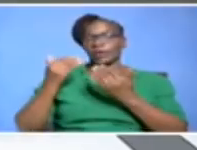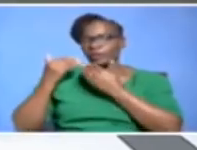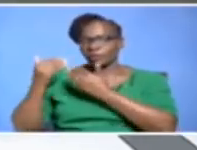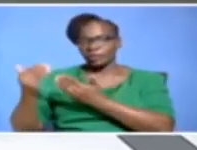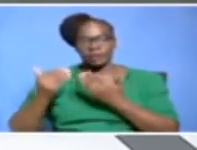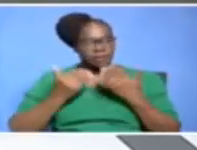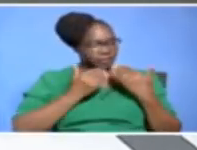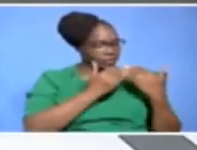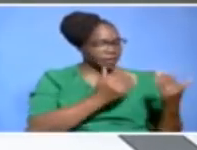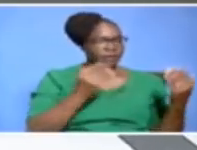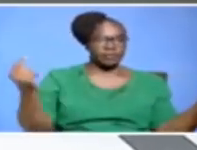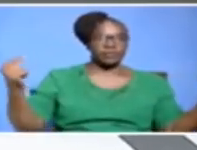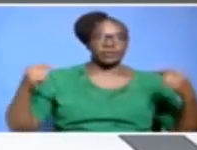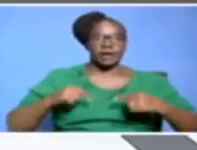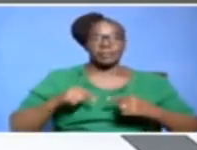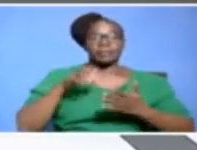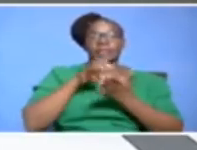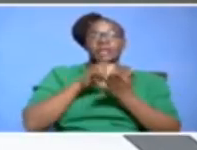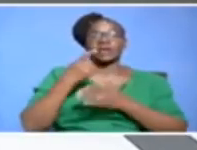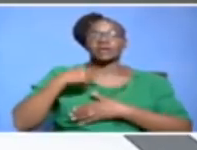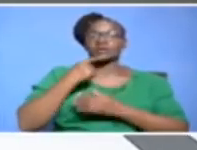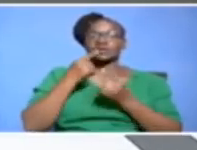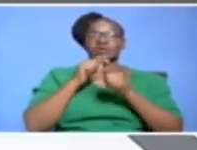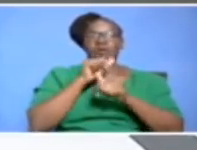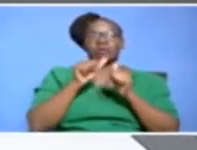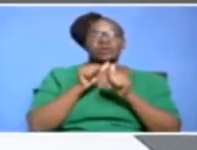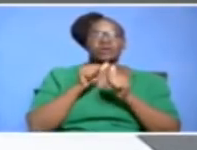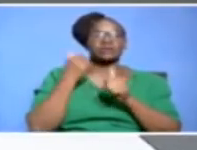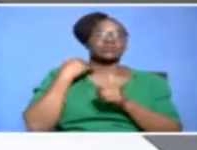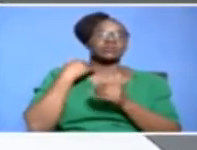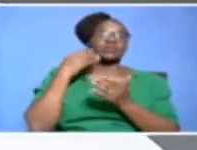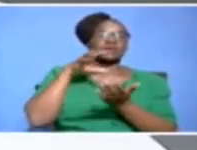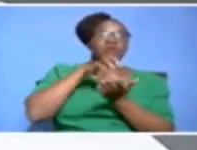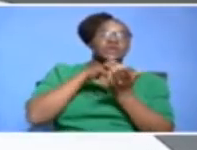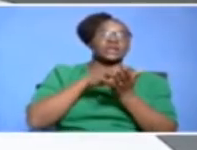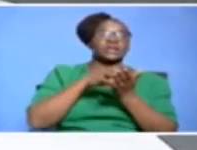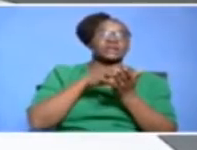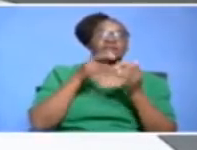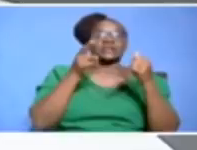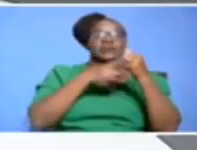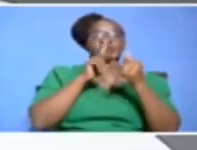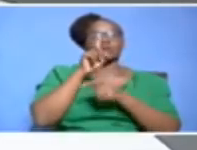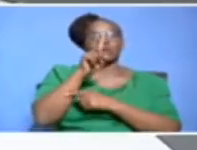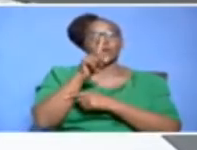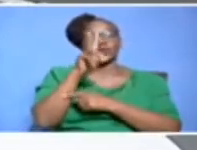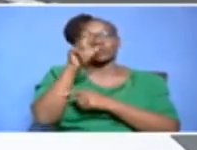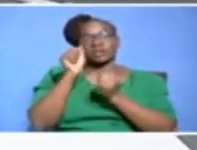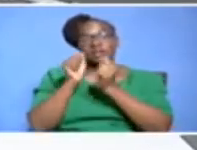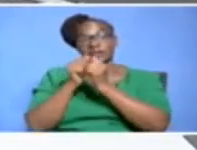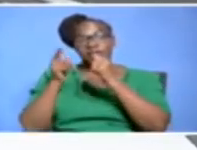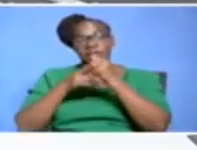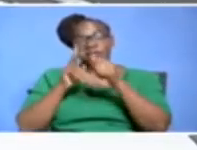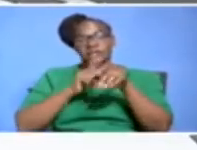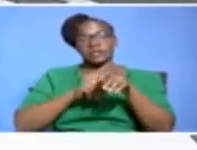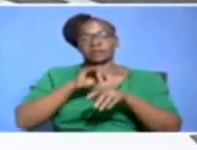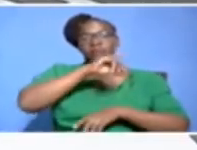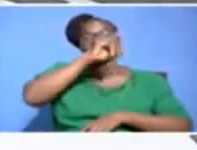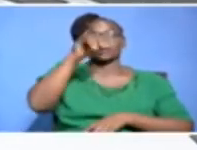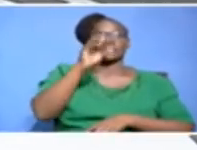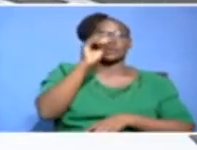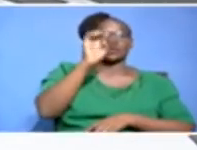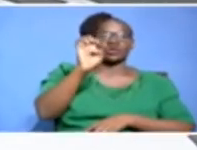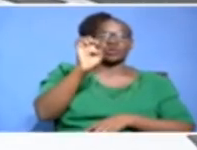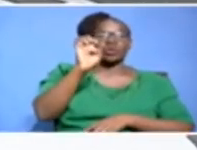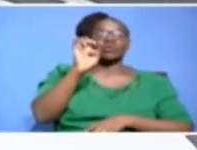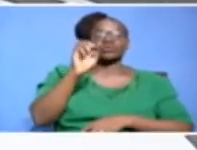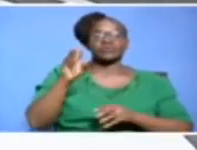we are referring to is criminal case number 71 of 2016, and this is when Judge Joel Ngugi